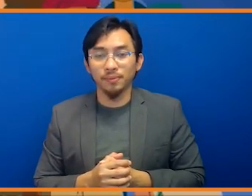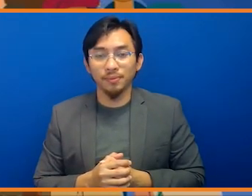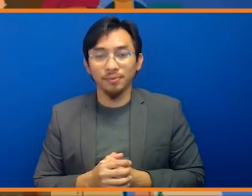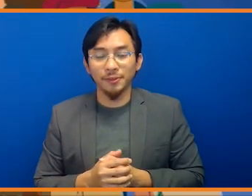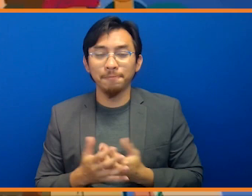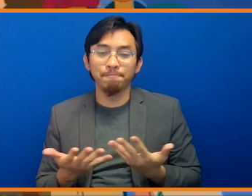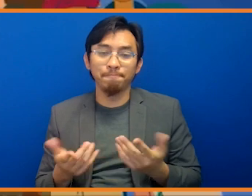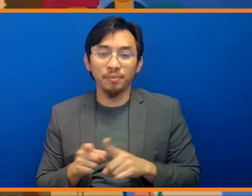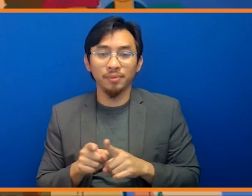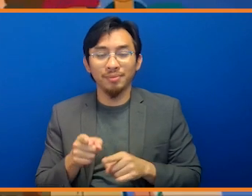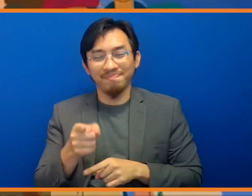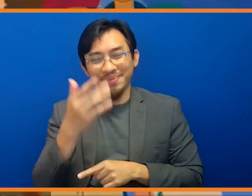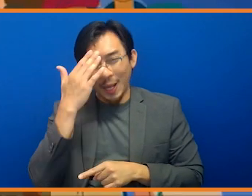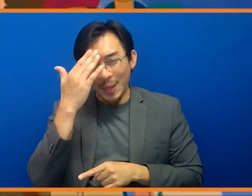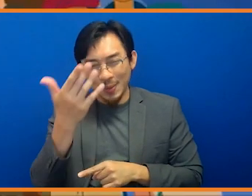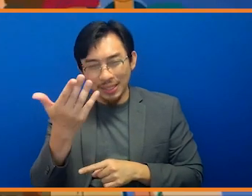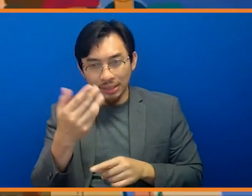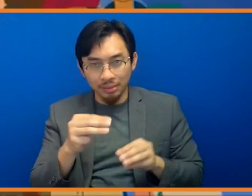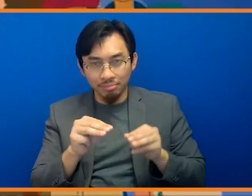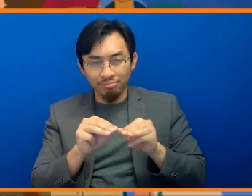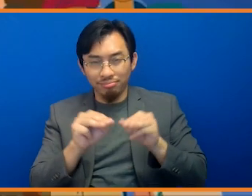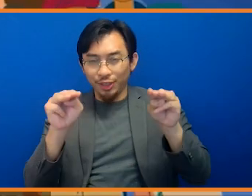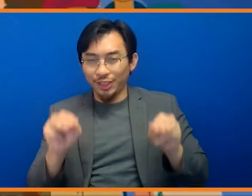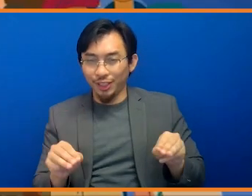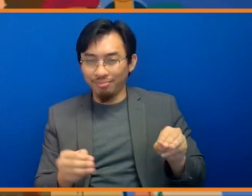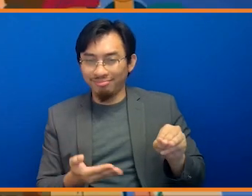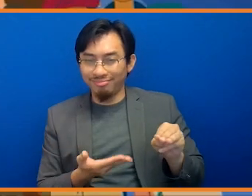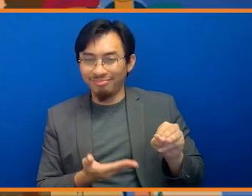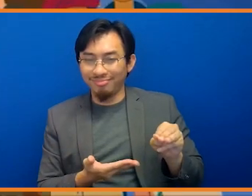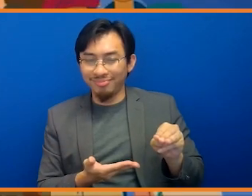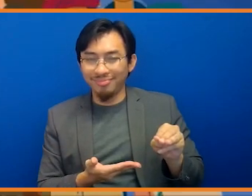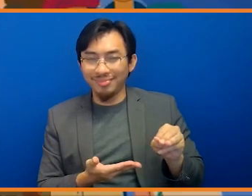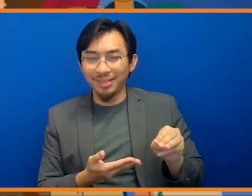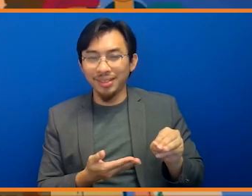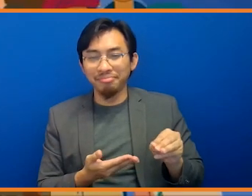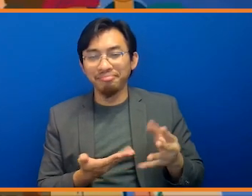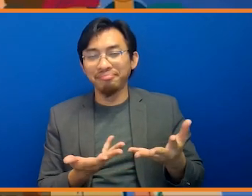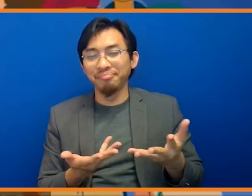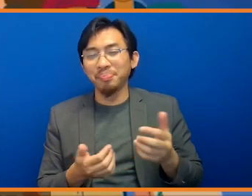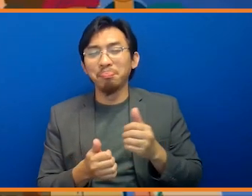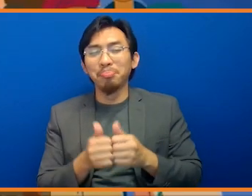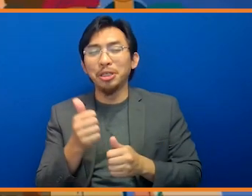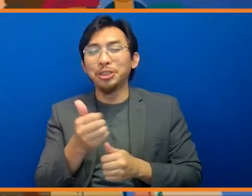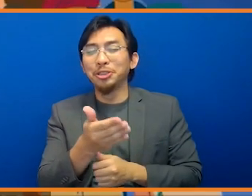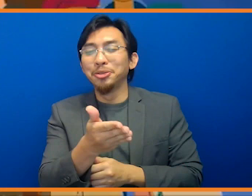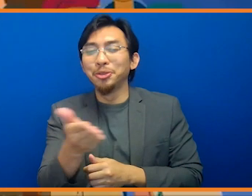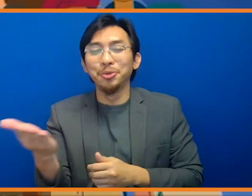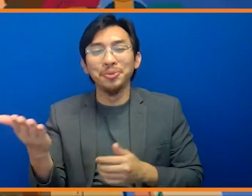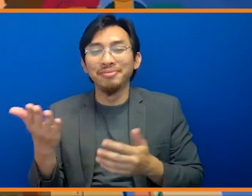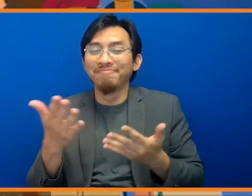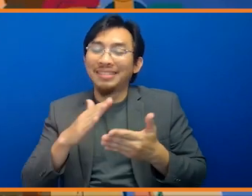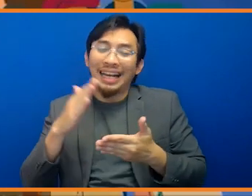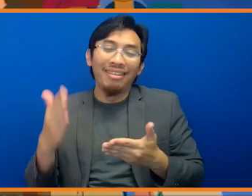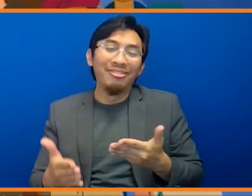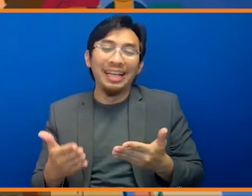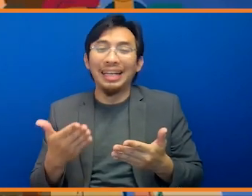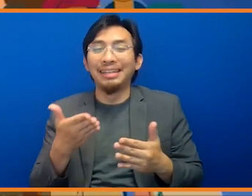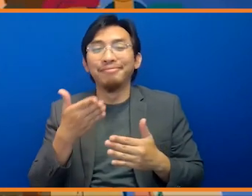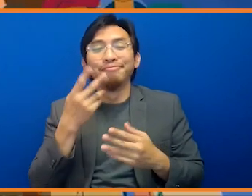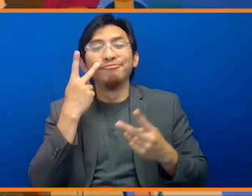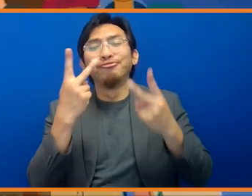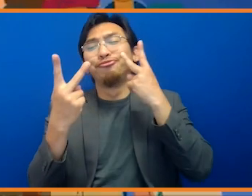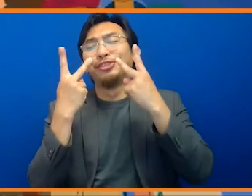Like, you know, the museum is, you know, most of you never visit